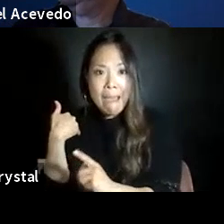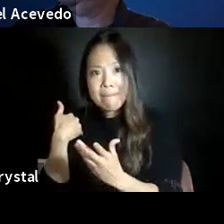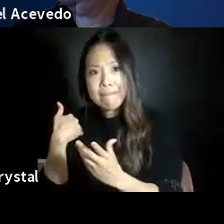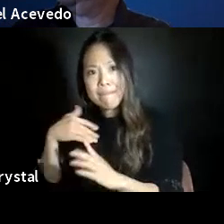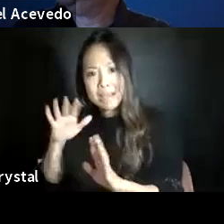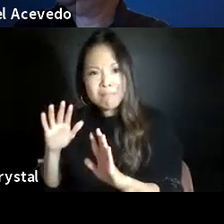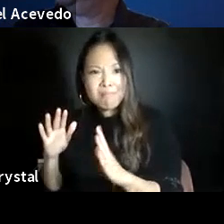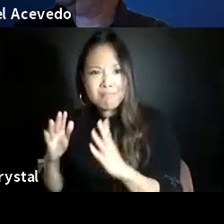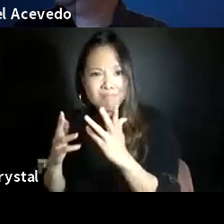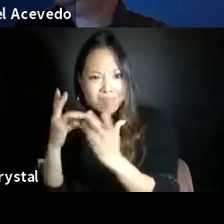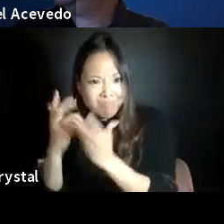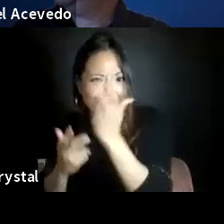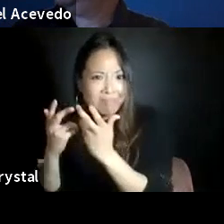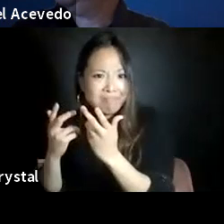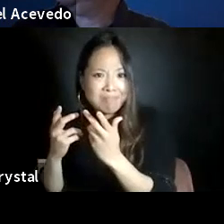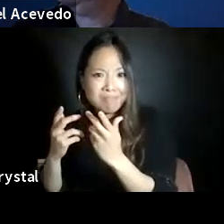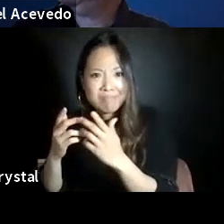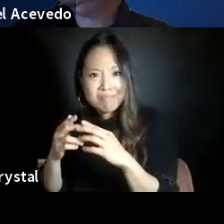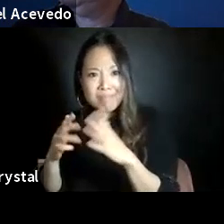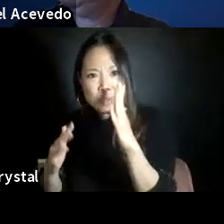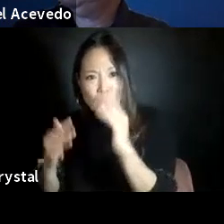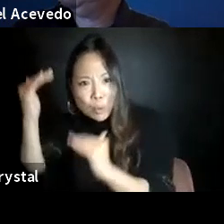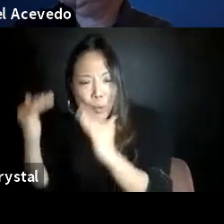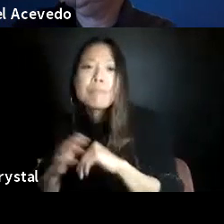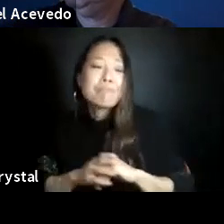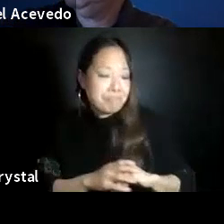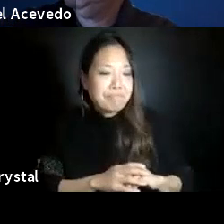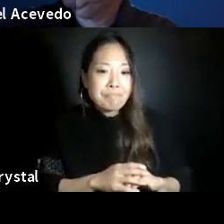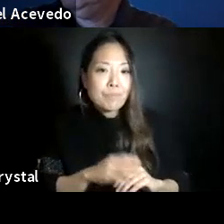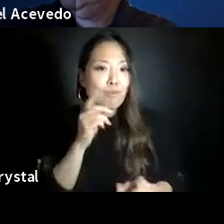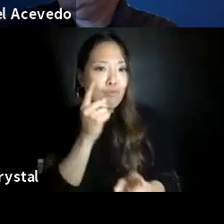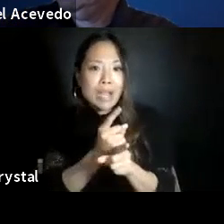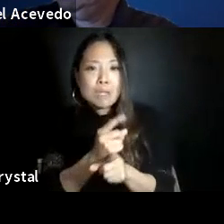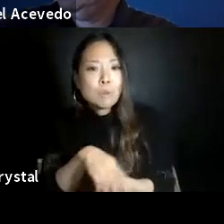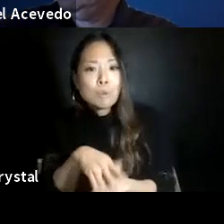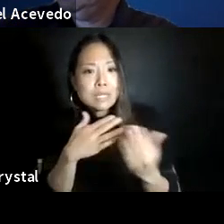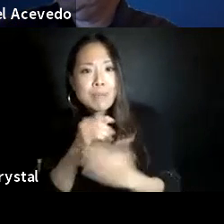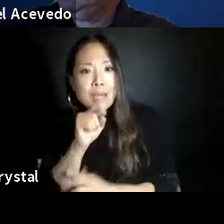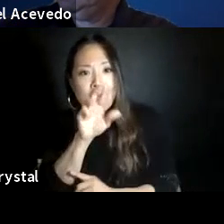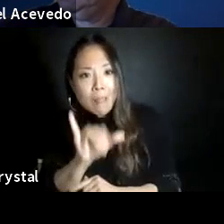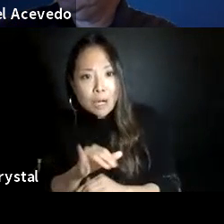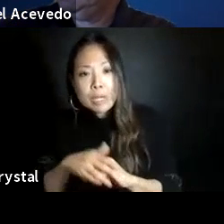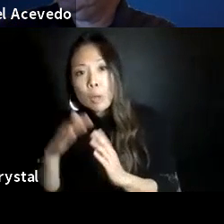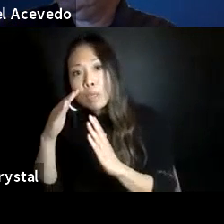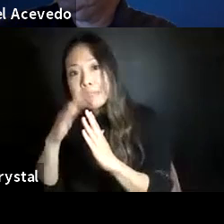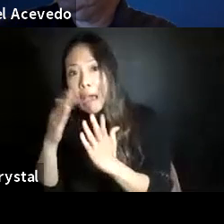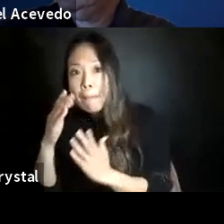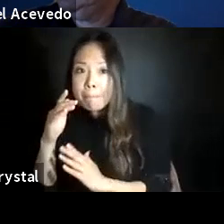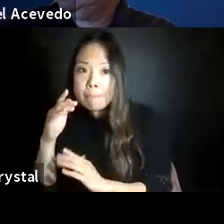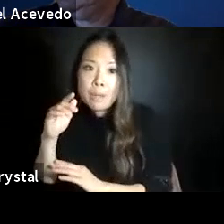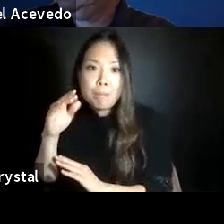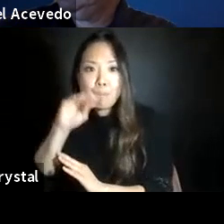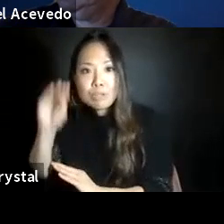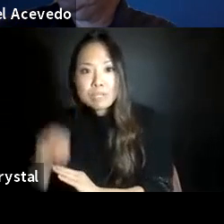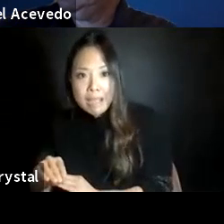lottery or top X% as well, you either get extra balls in the lottery or points added to